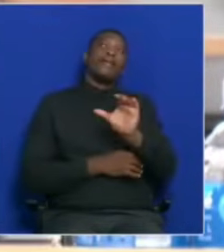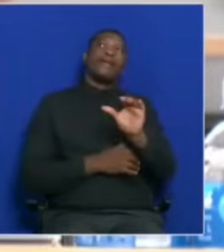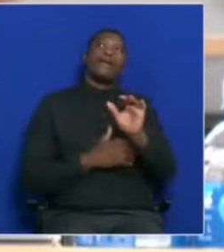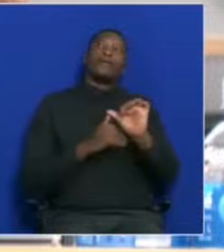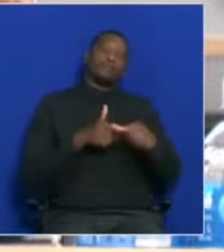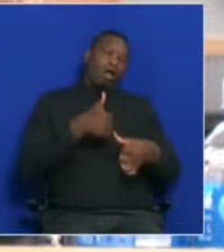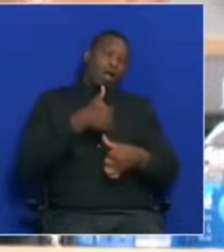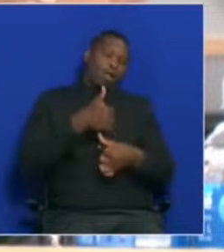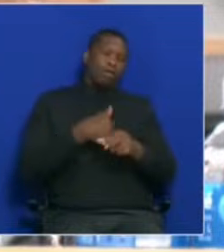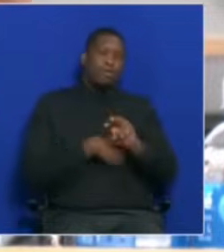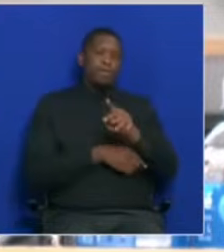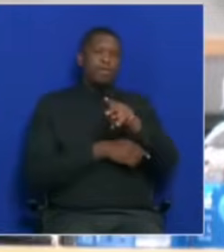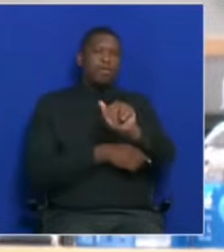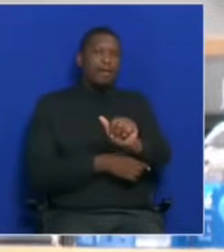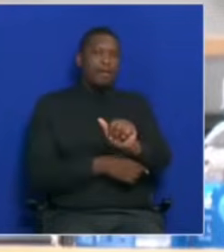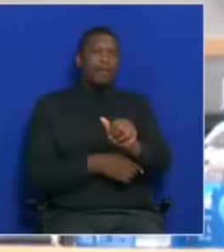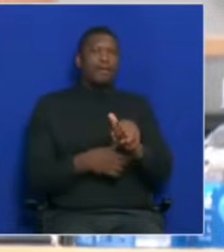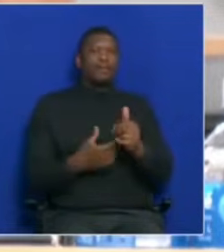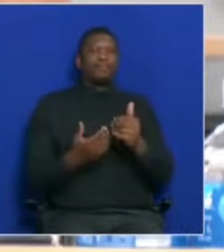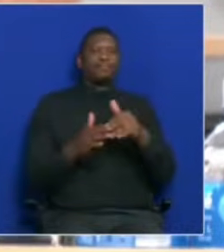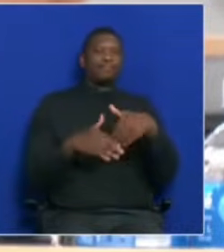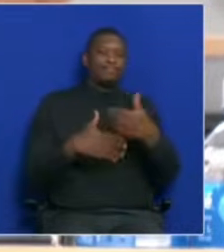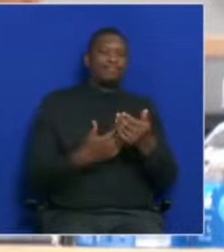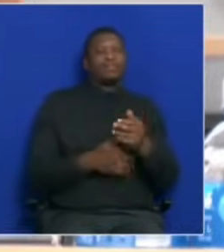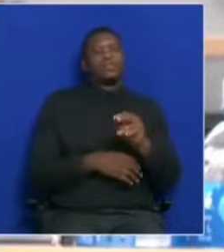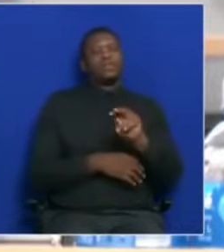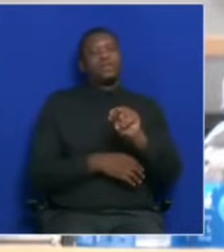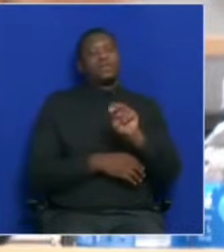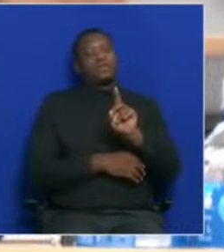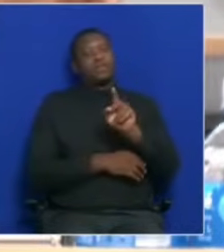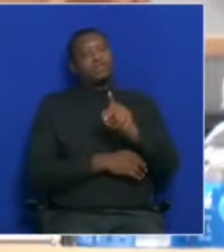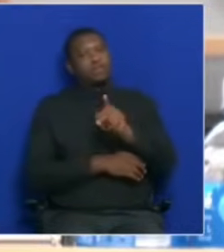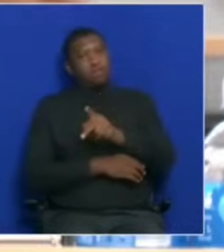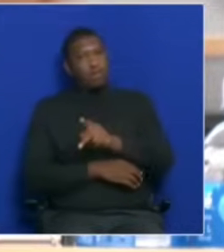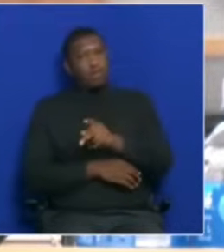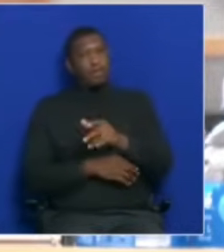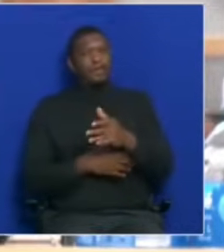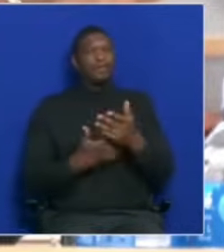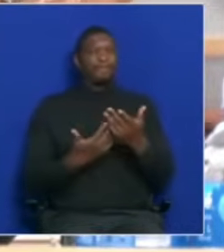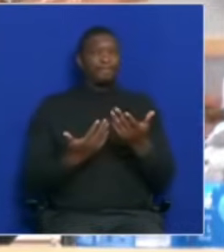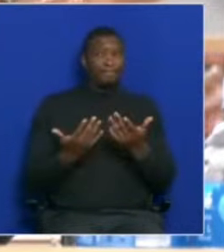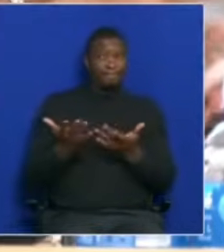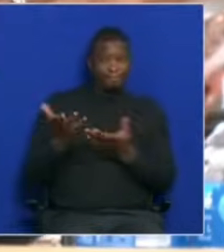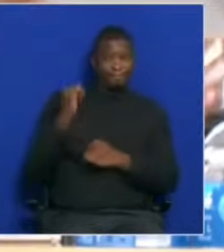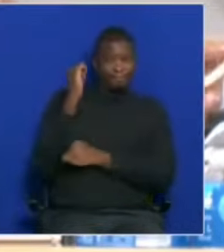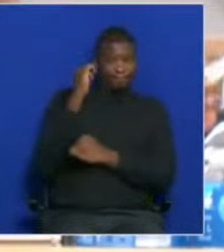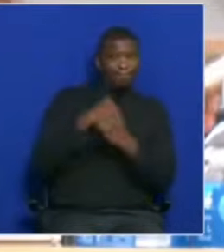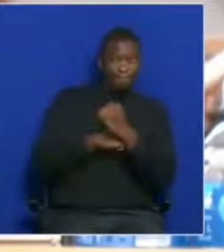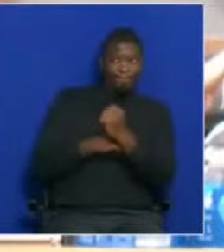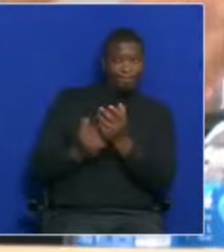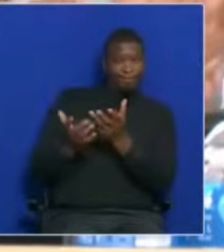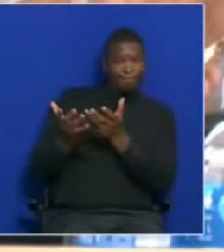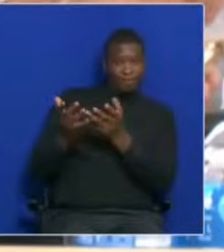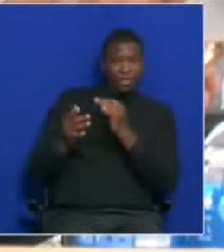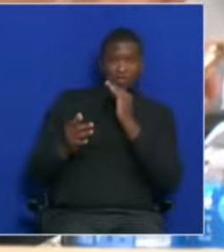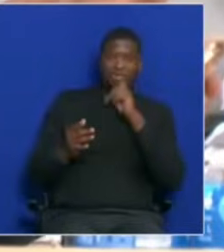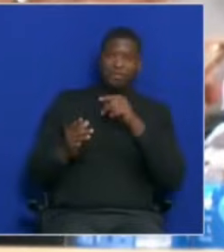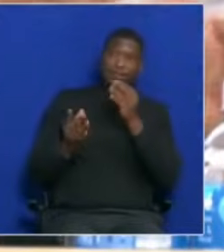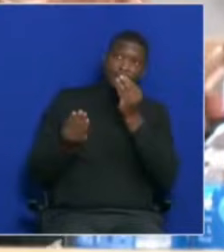and ultimately the NDPP is the one that people must escalate things, but